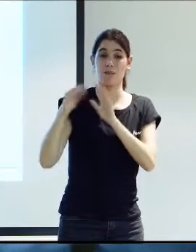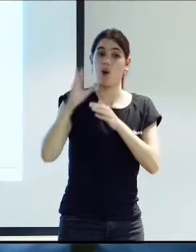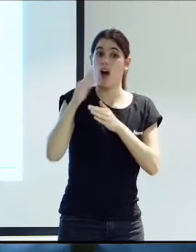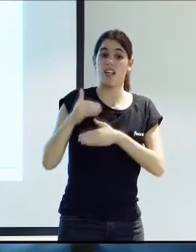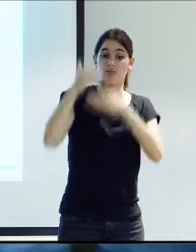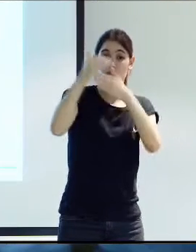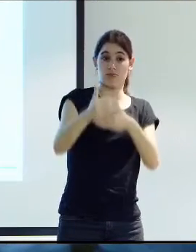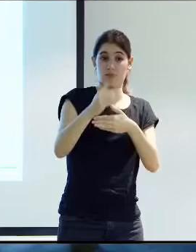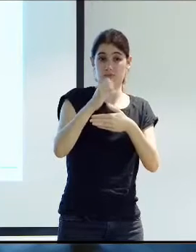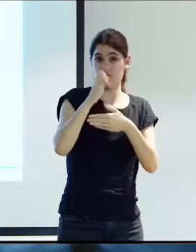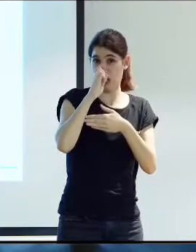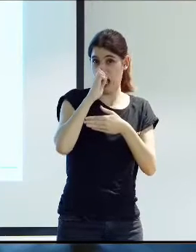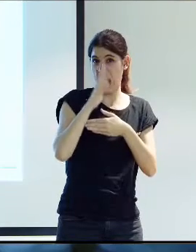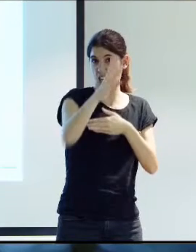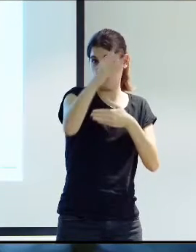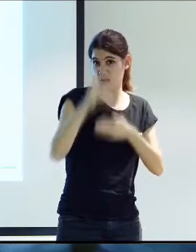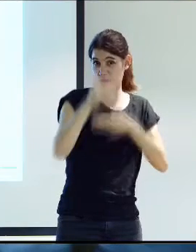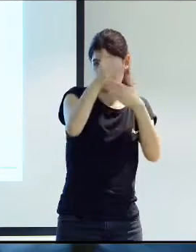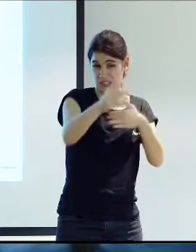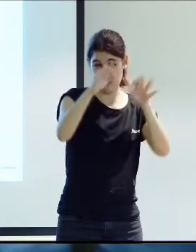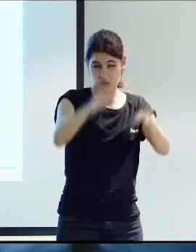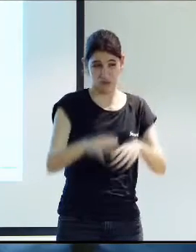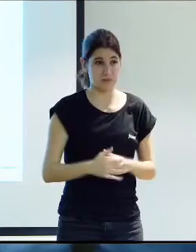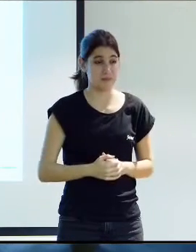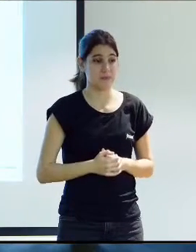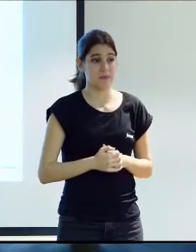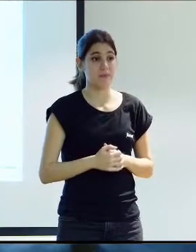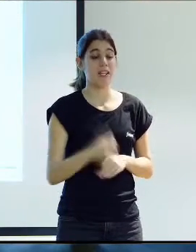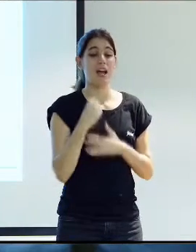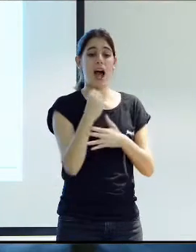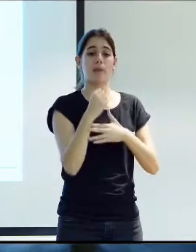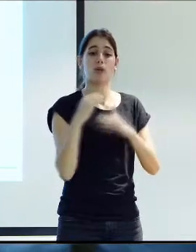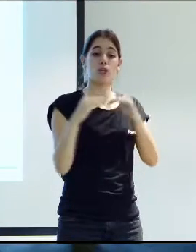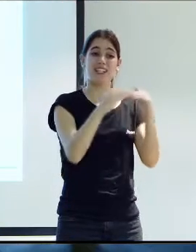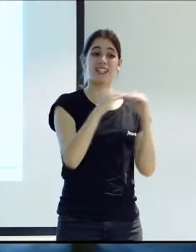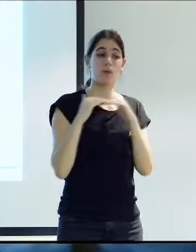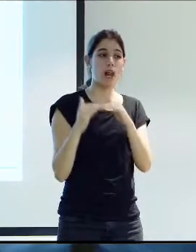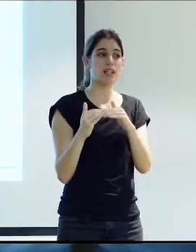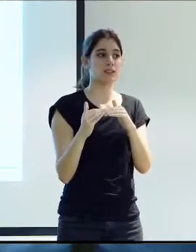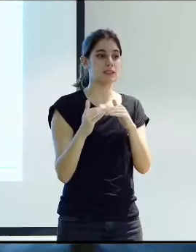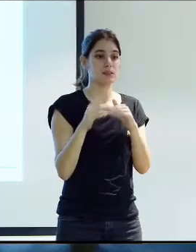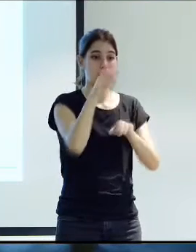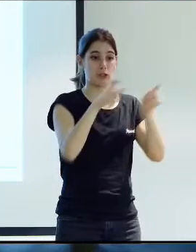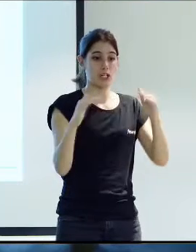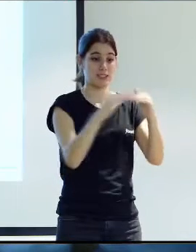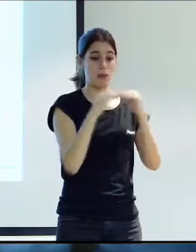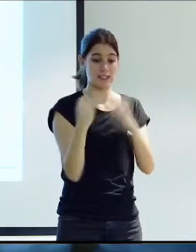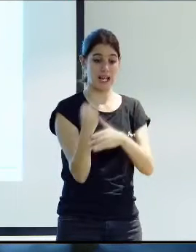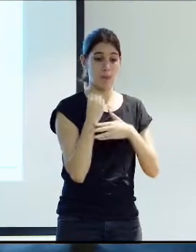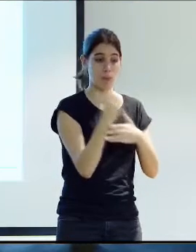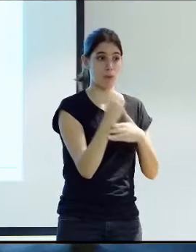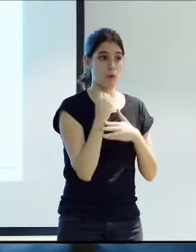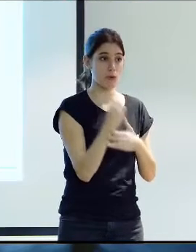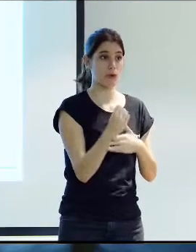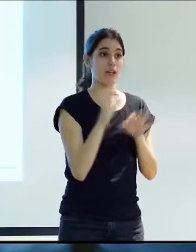moratorium. They say, oh, more years are going to go by, blah, so forth. So